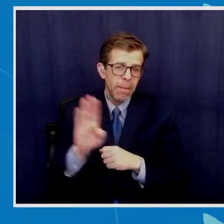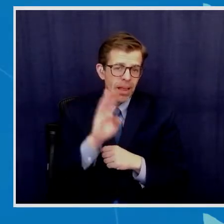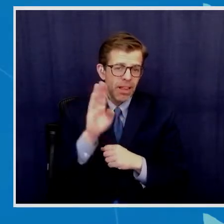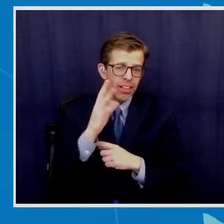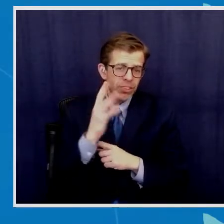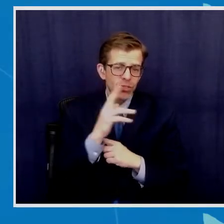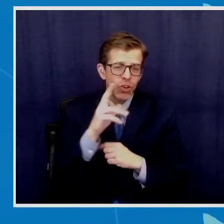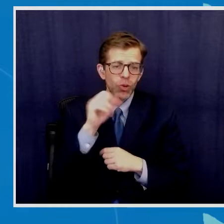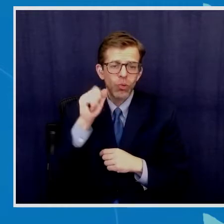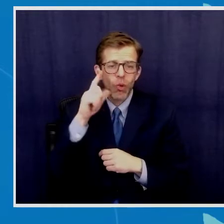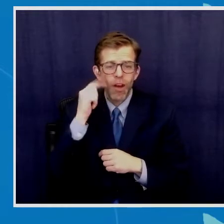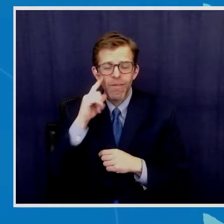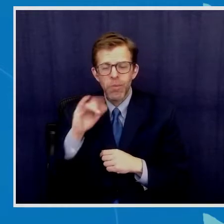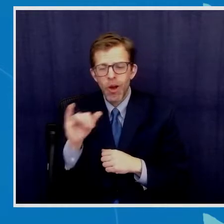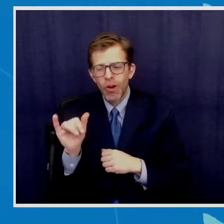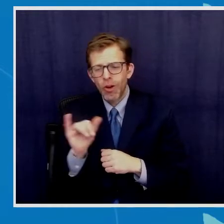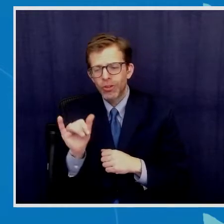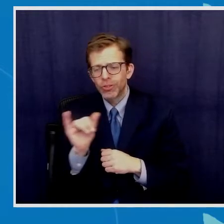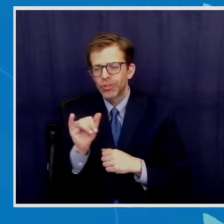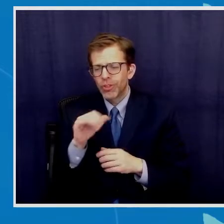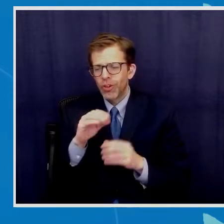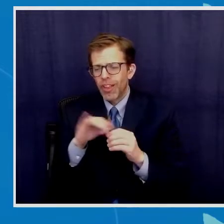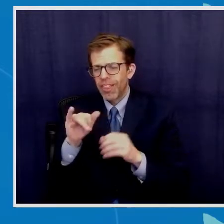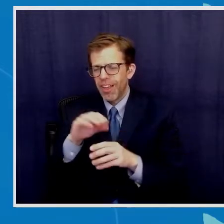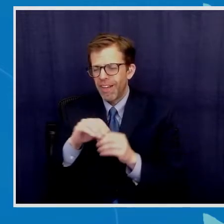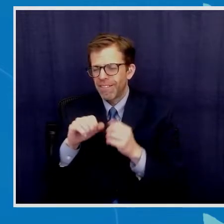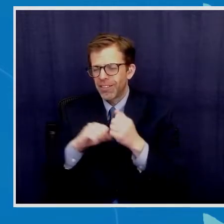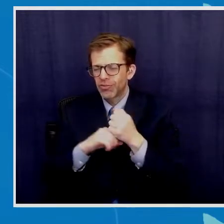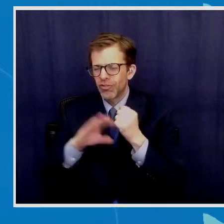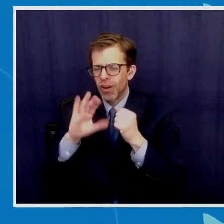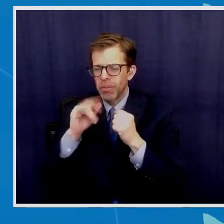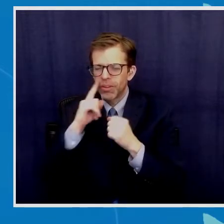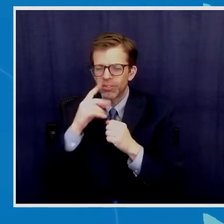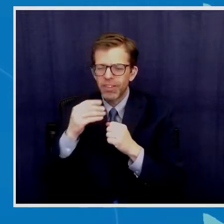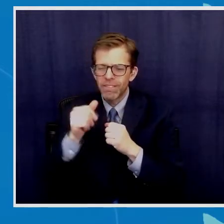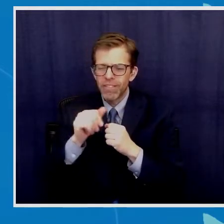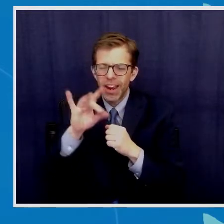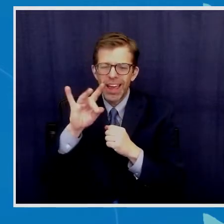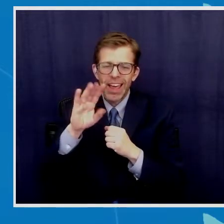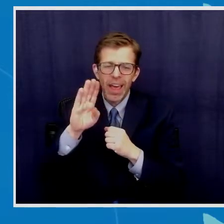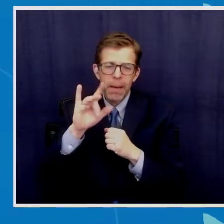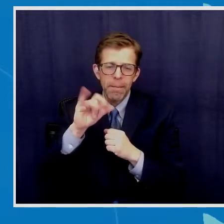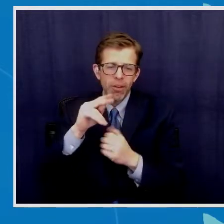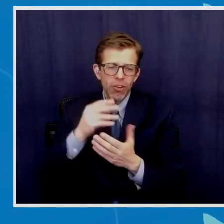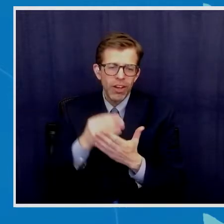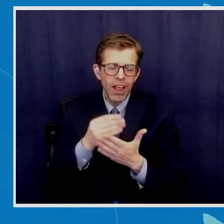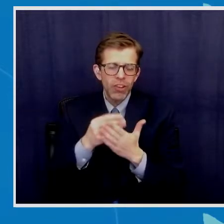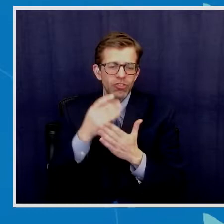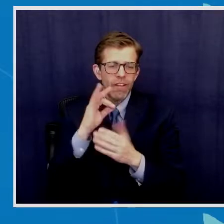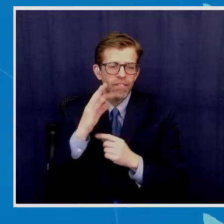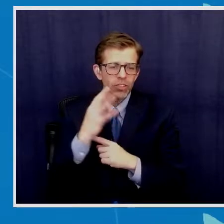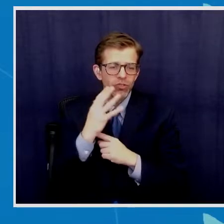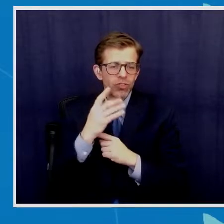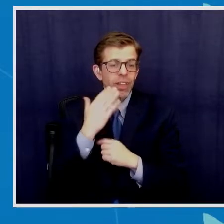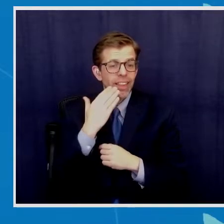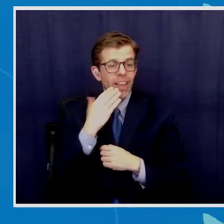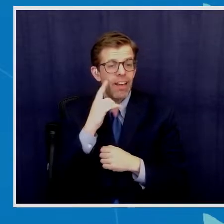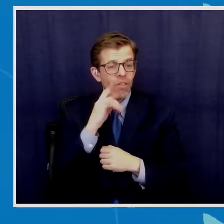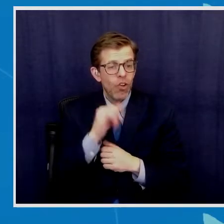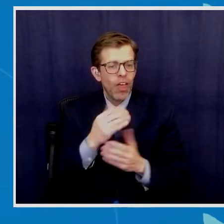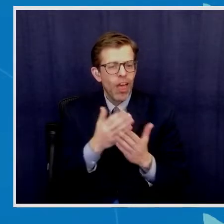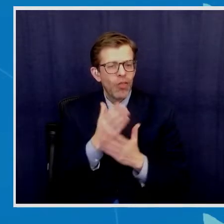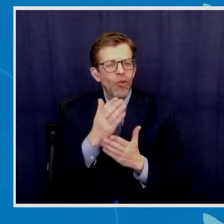government also, in the infrastructure bill, just funded $8 billion of trees. So thank you for that through the Replant